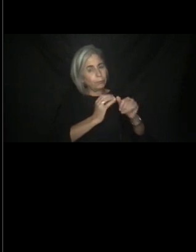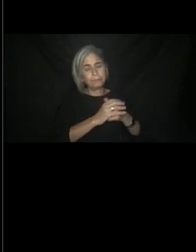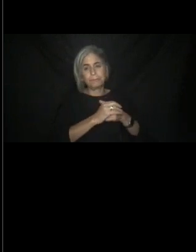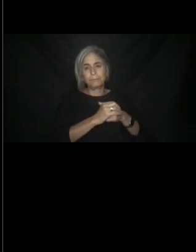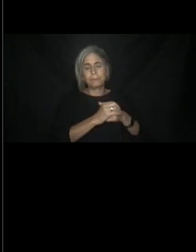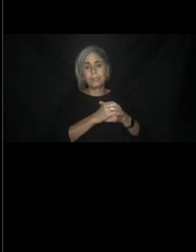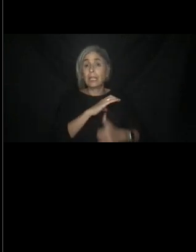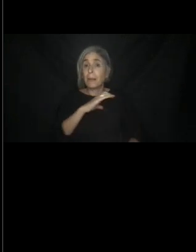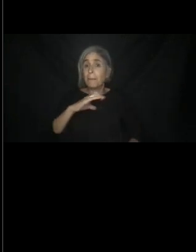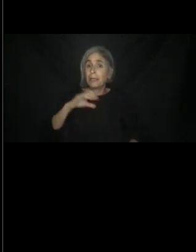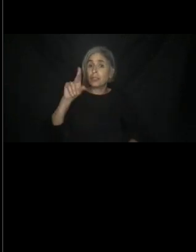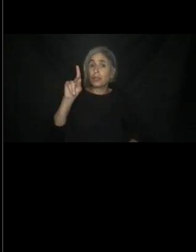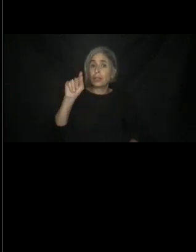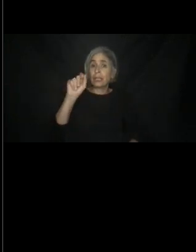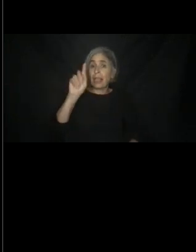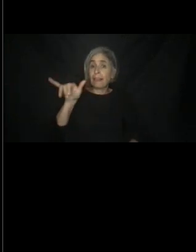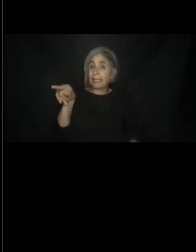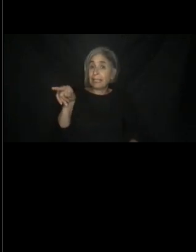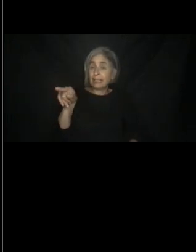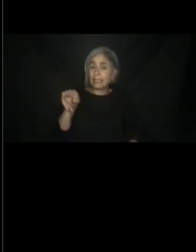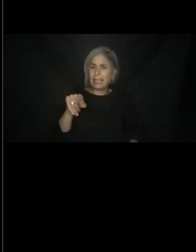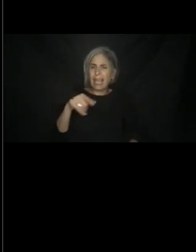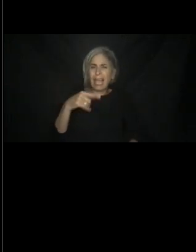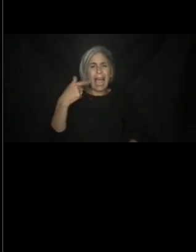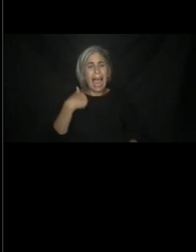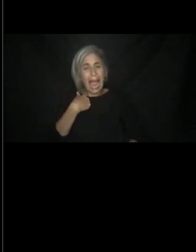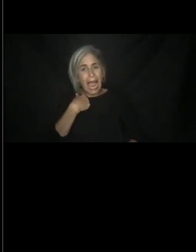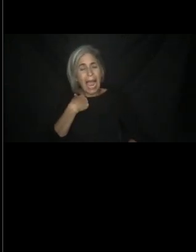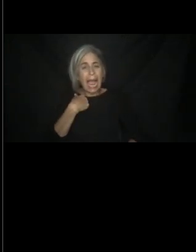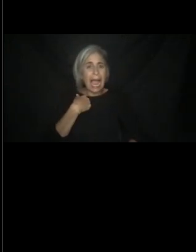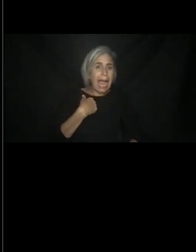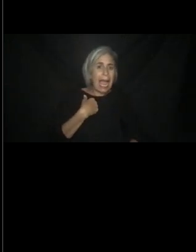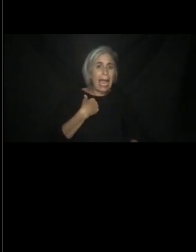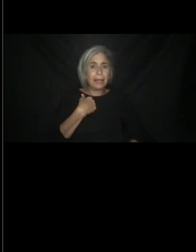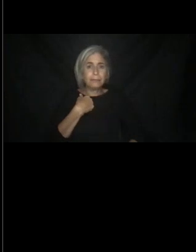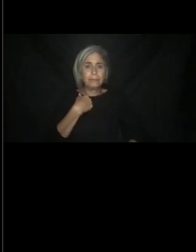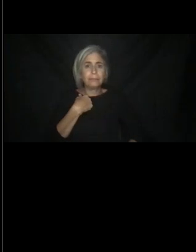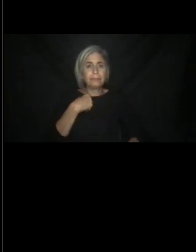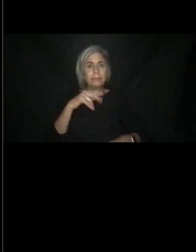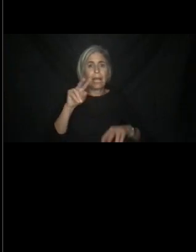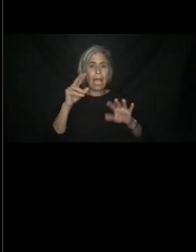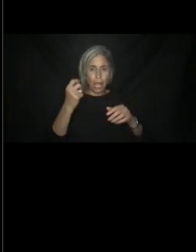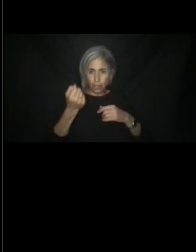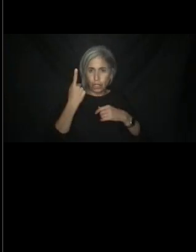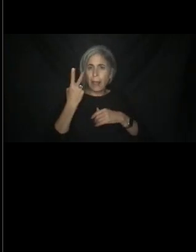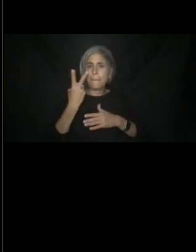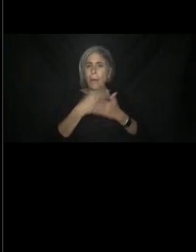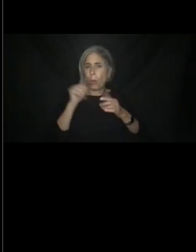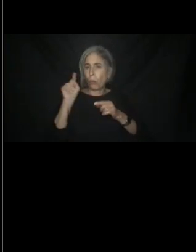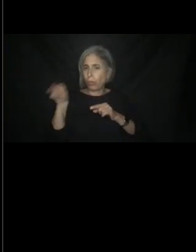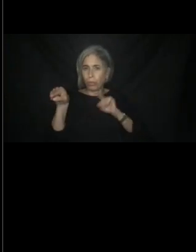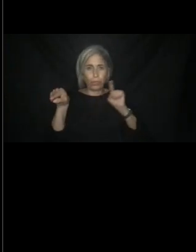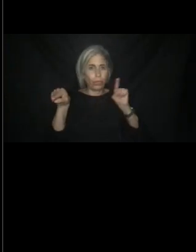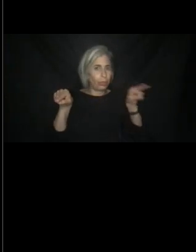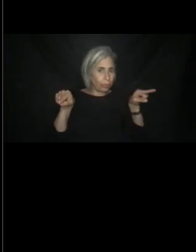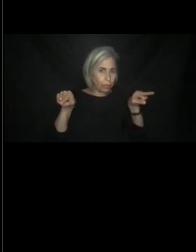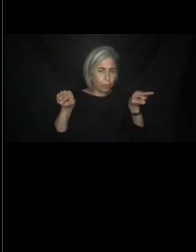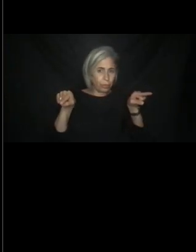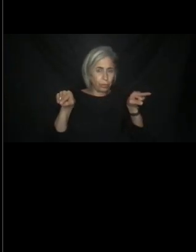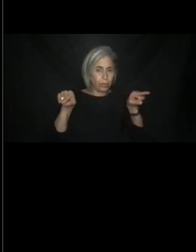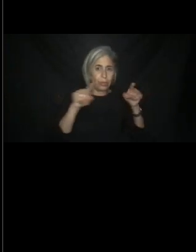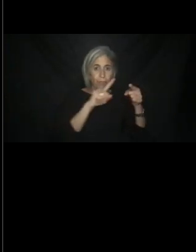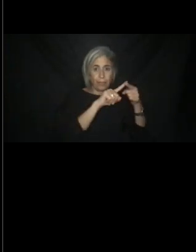Commissioner Kelly. I kind of am looking at both ends of it. I think that